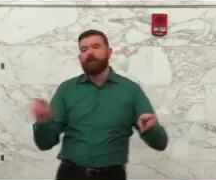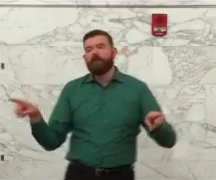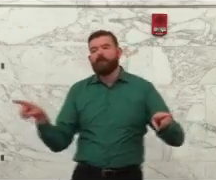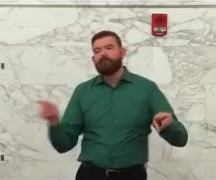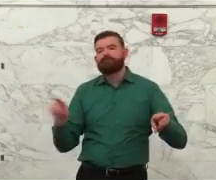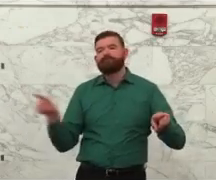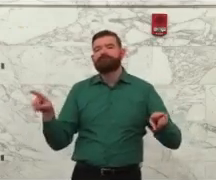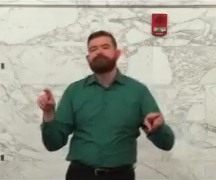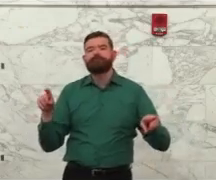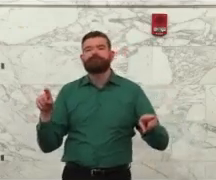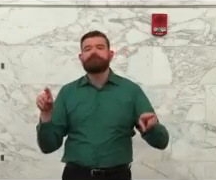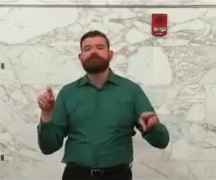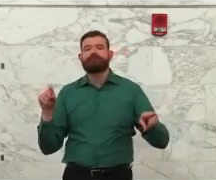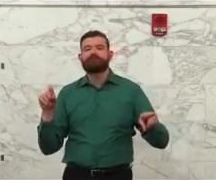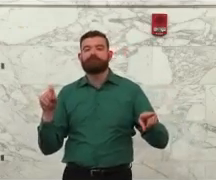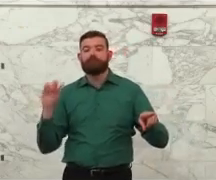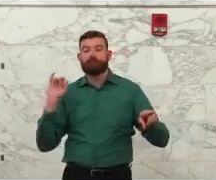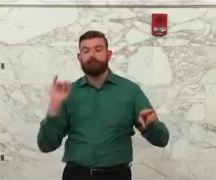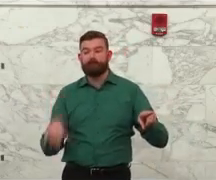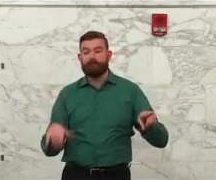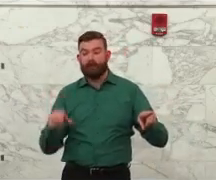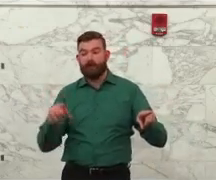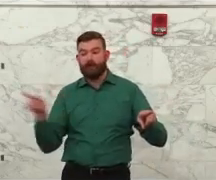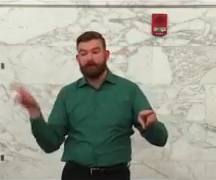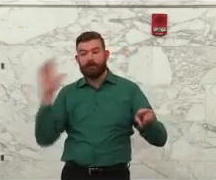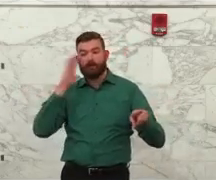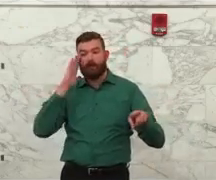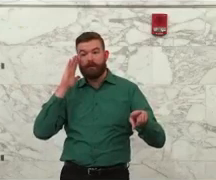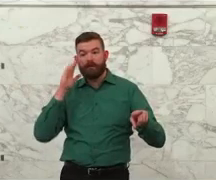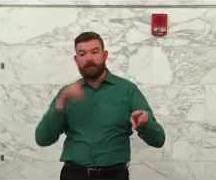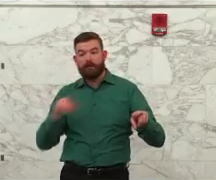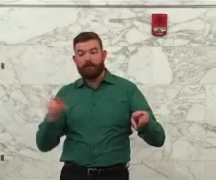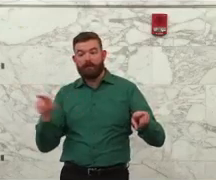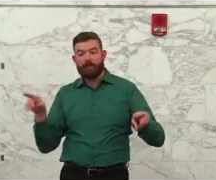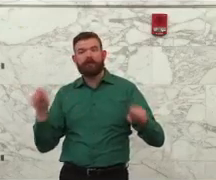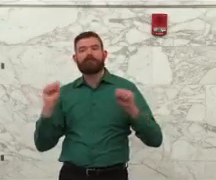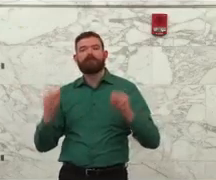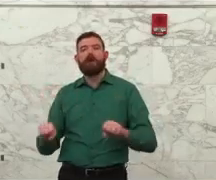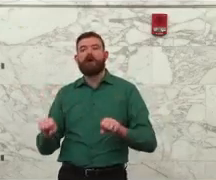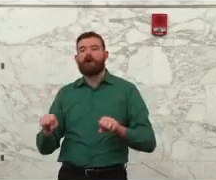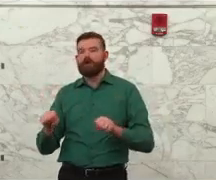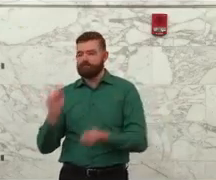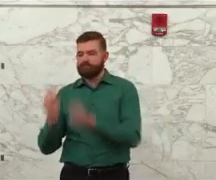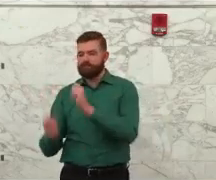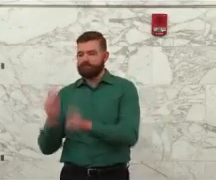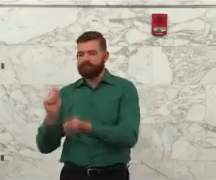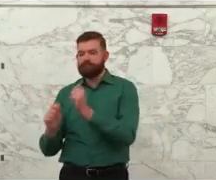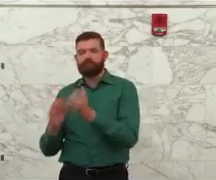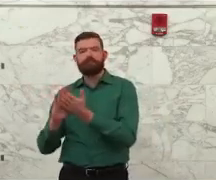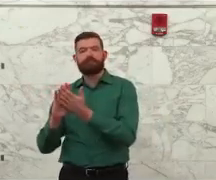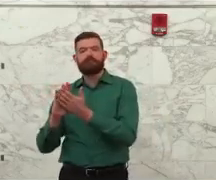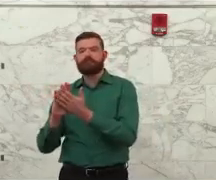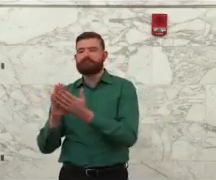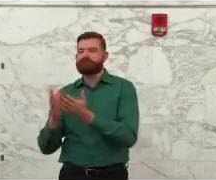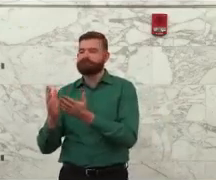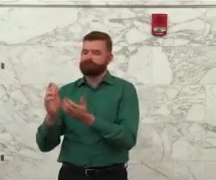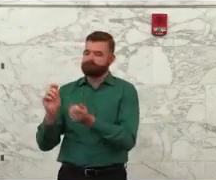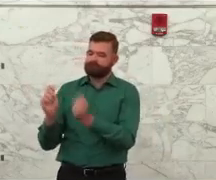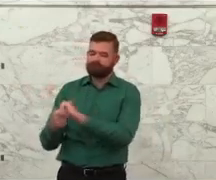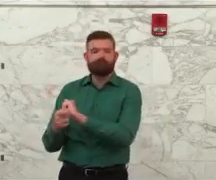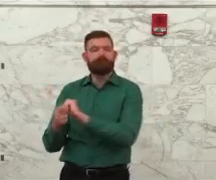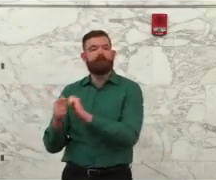care beds. We believe that the critical care beds and the step-down beds together will give us enough critical care to handle